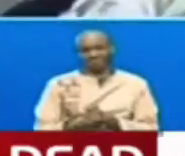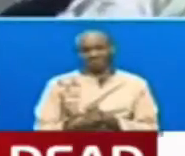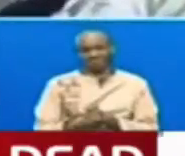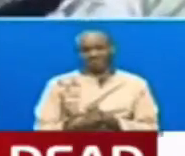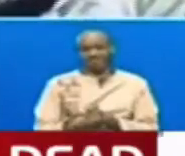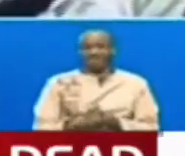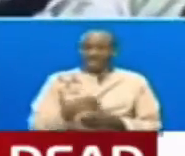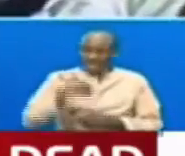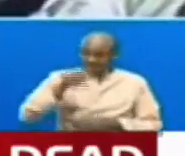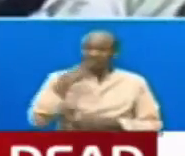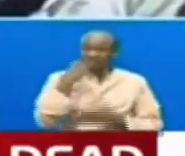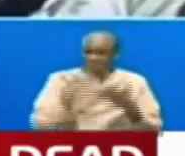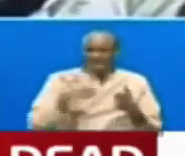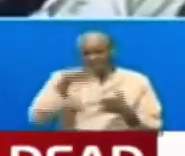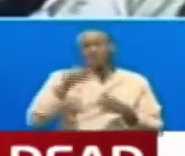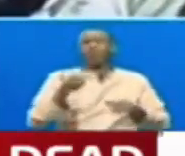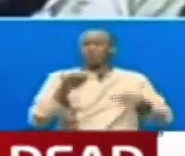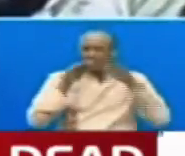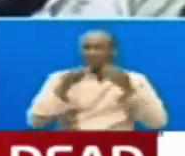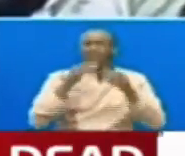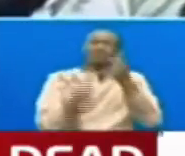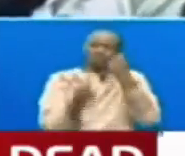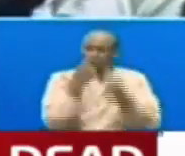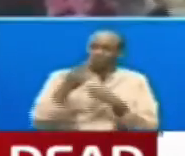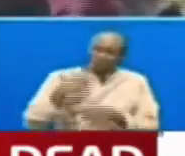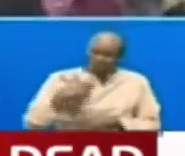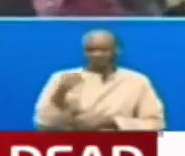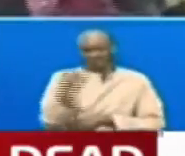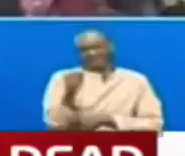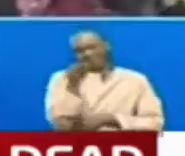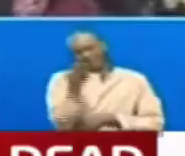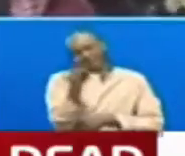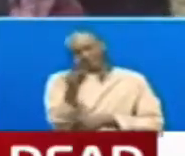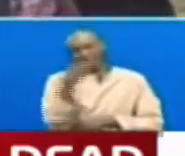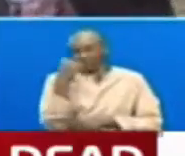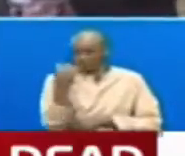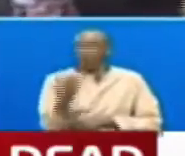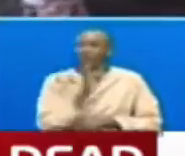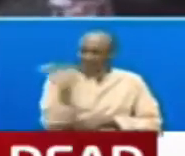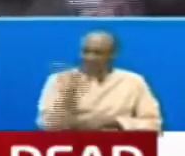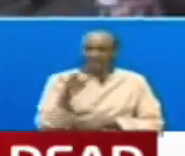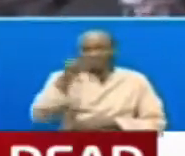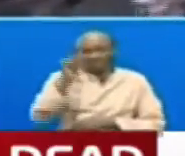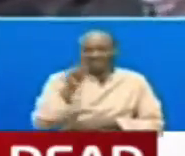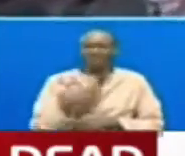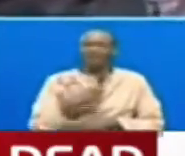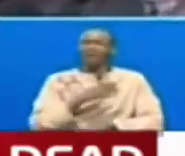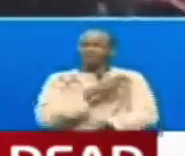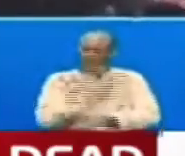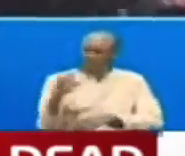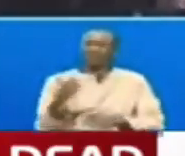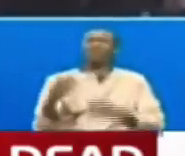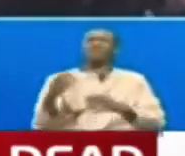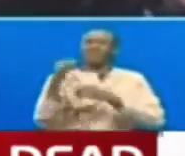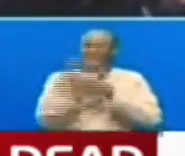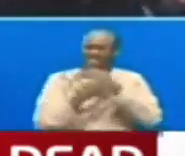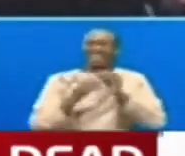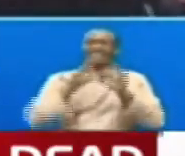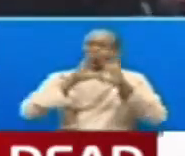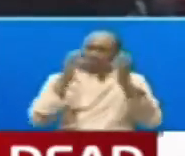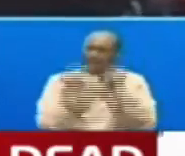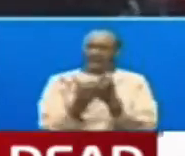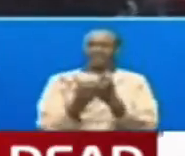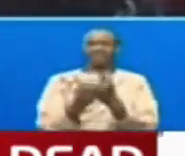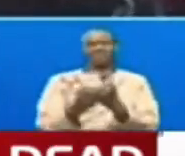Sarah Obama says that she cannot wait to cook for her grandson again. However, now that he is the president of the most powerful country in the world, she